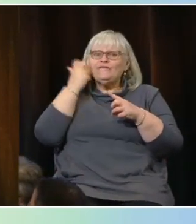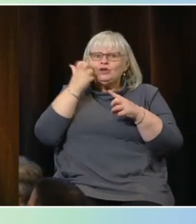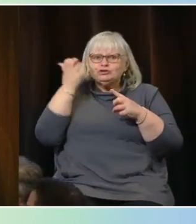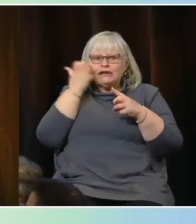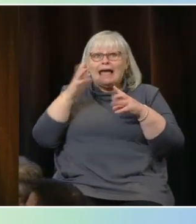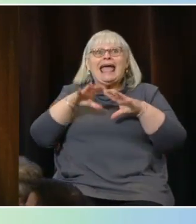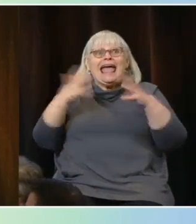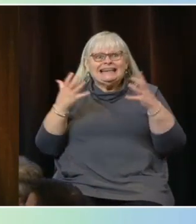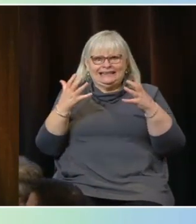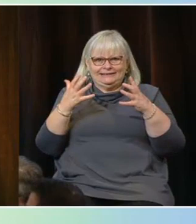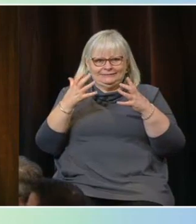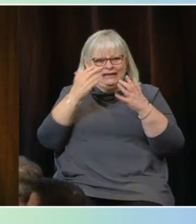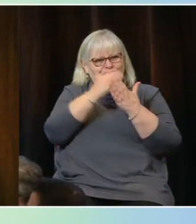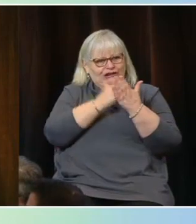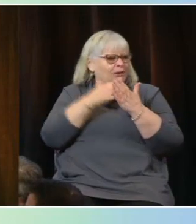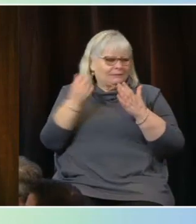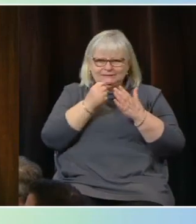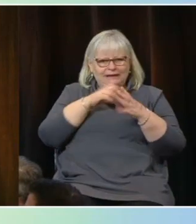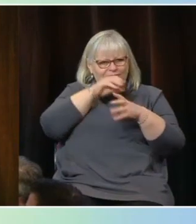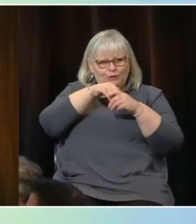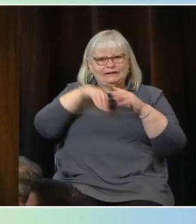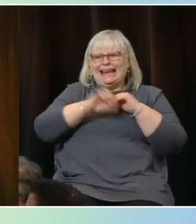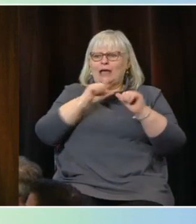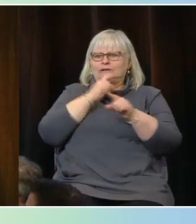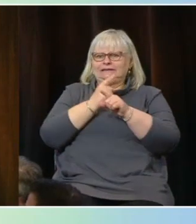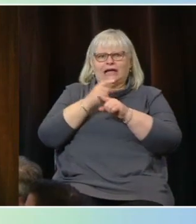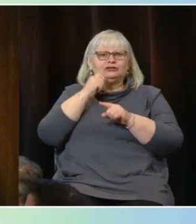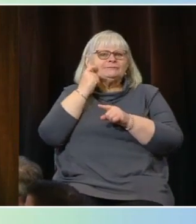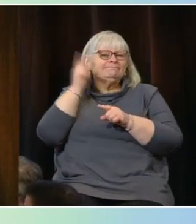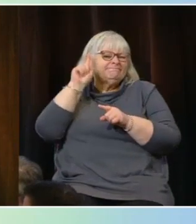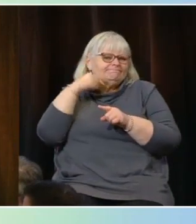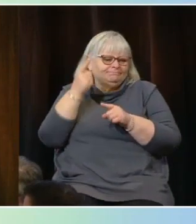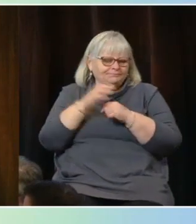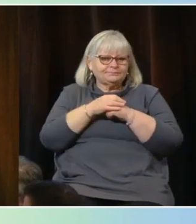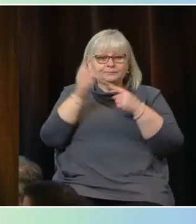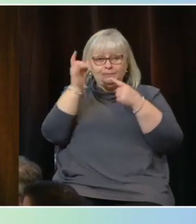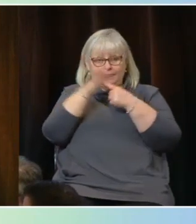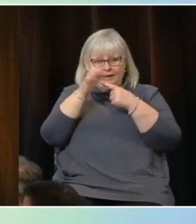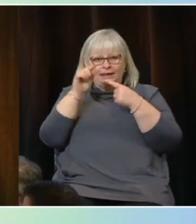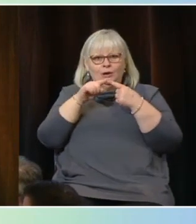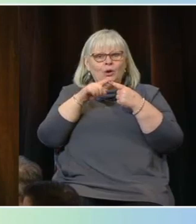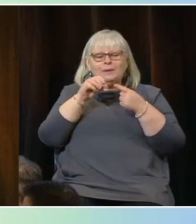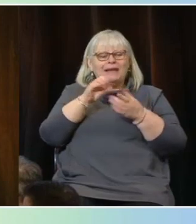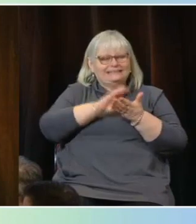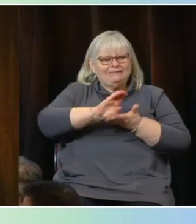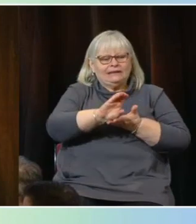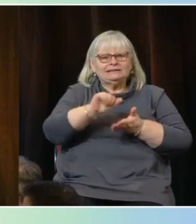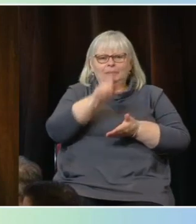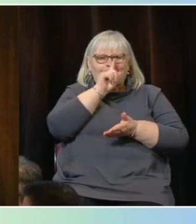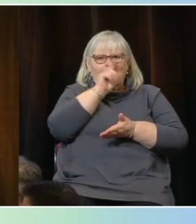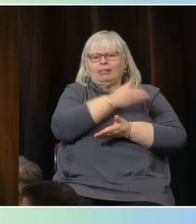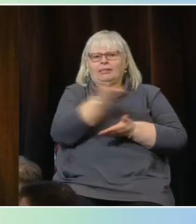agenda and should be a central part of discussion here over the next two days Priority One investing in human capital